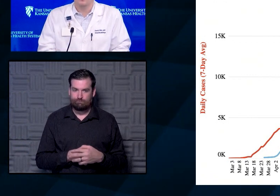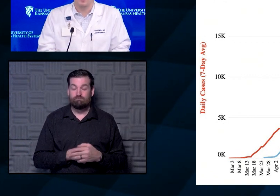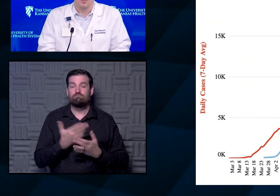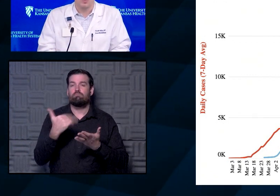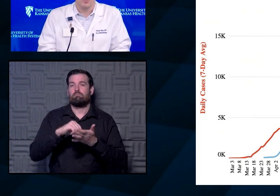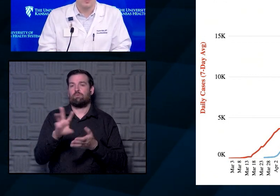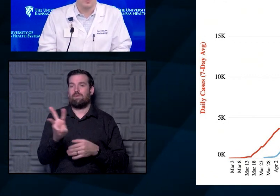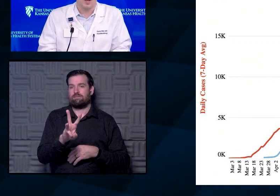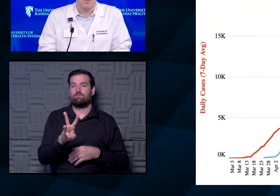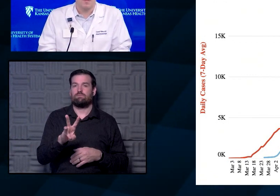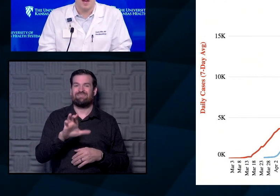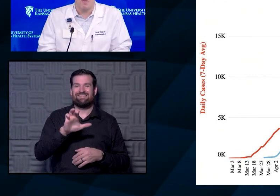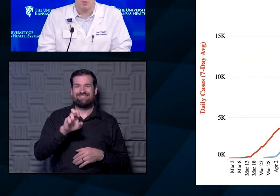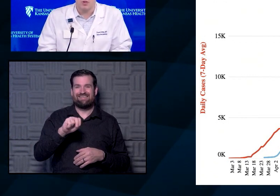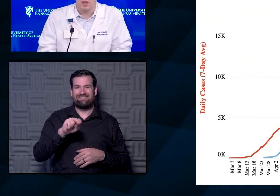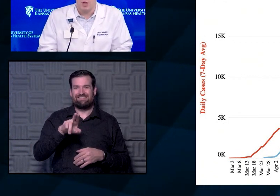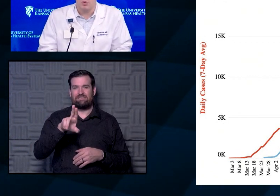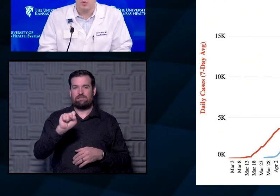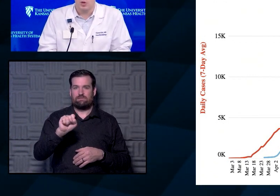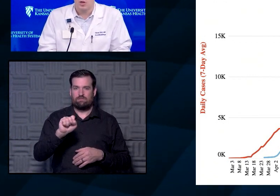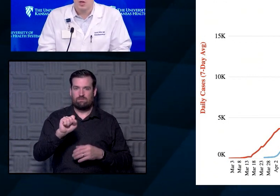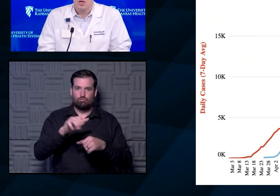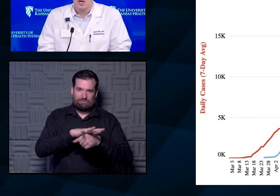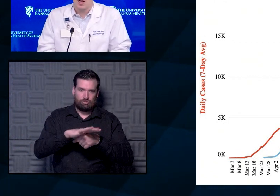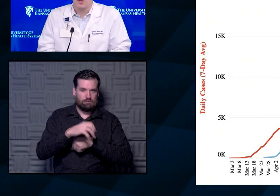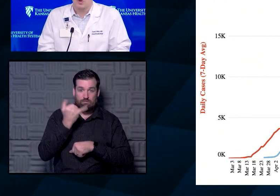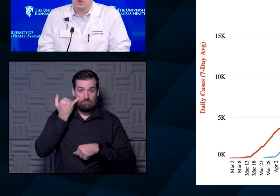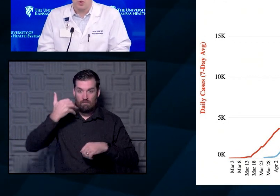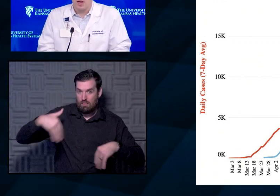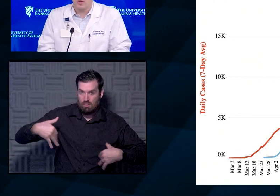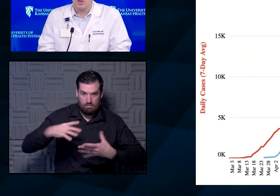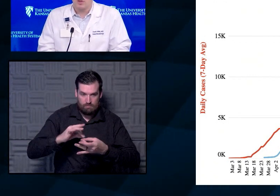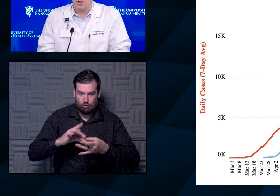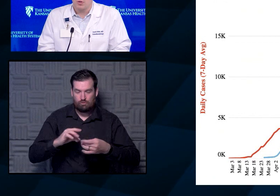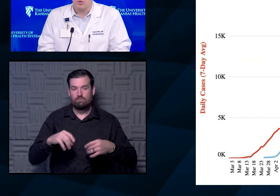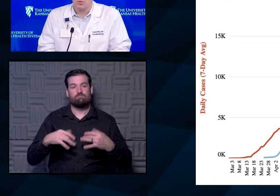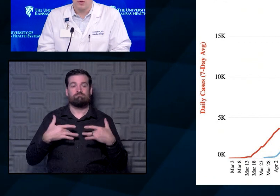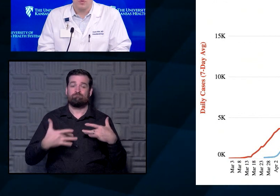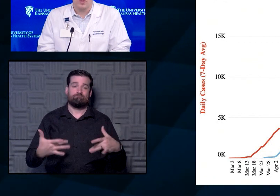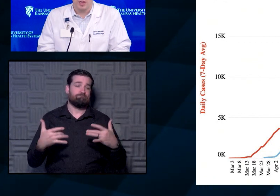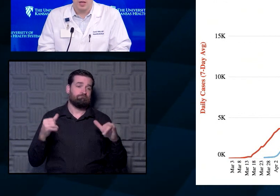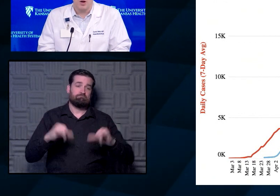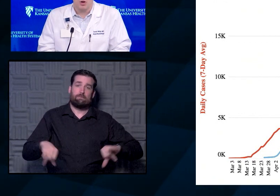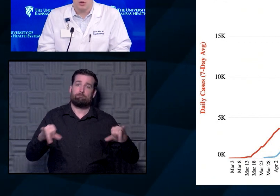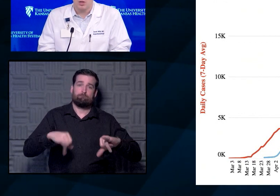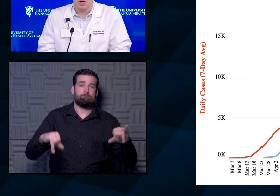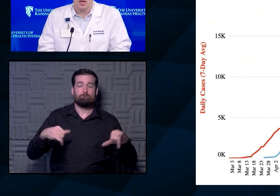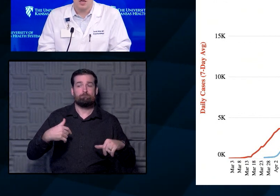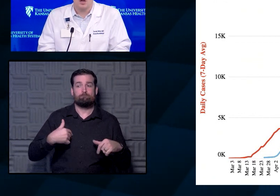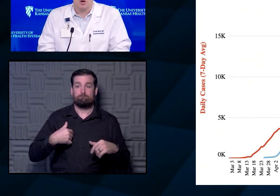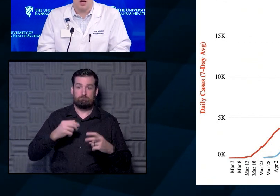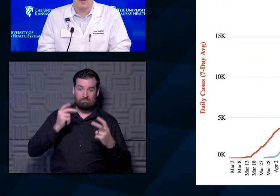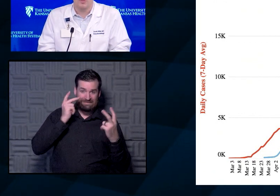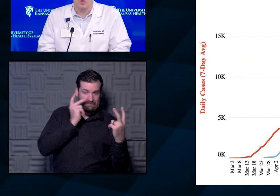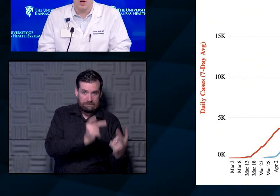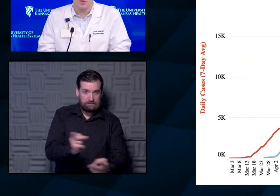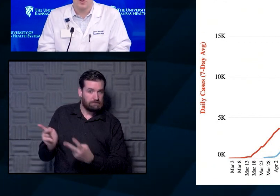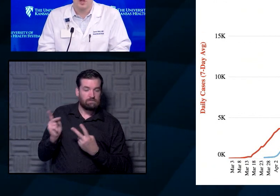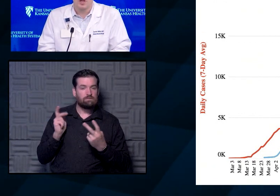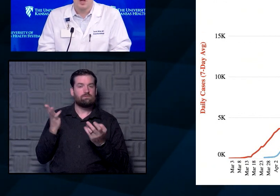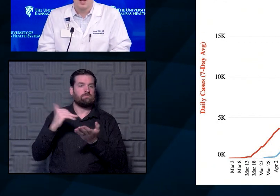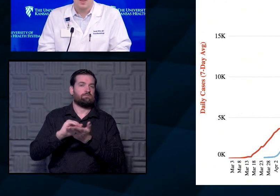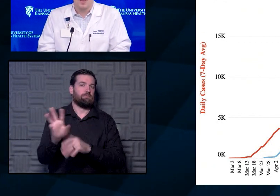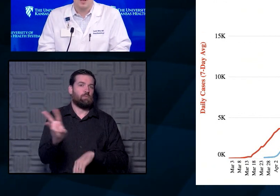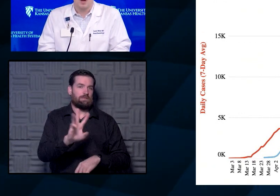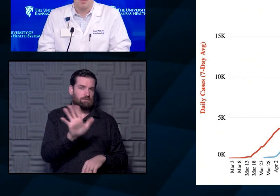and these are the census regions, if I haven't mentioned that before. So the trend continues. We've seen and heard across the